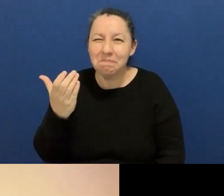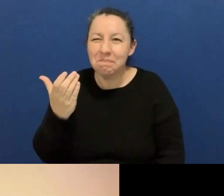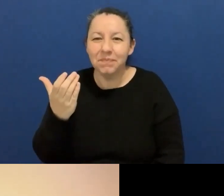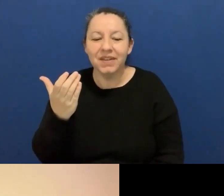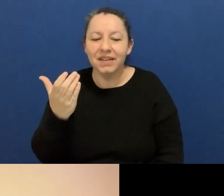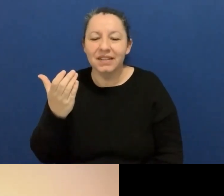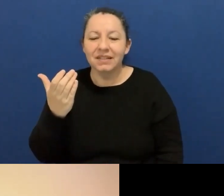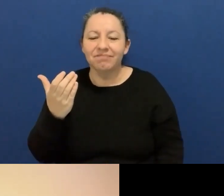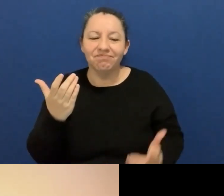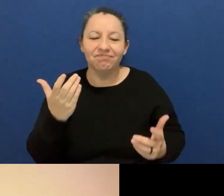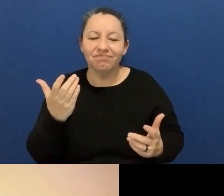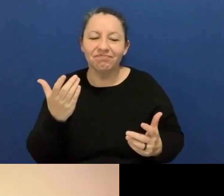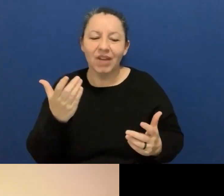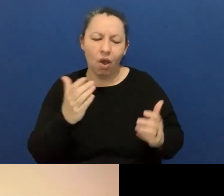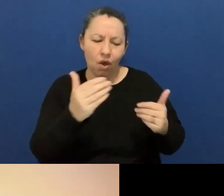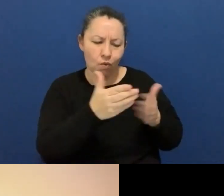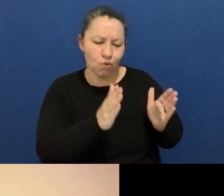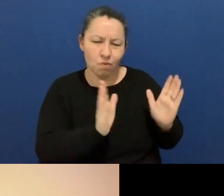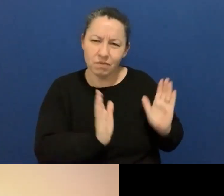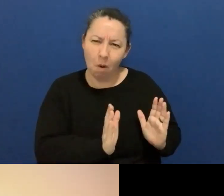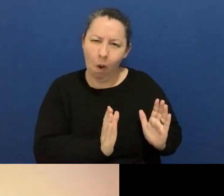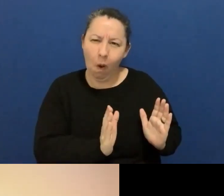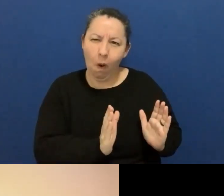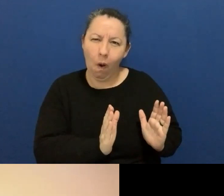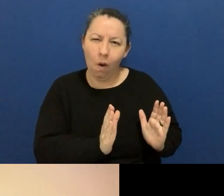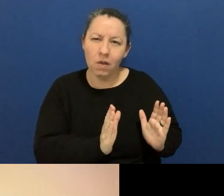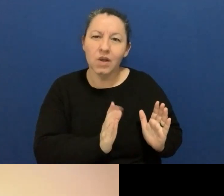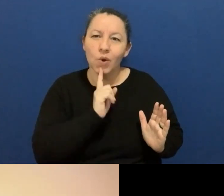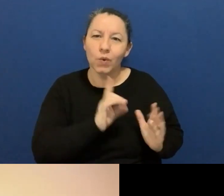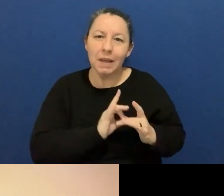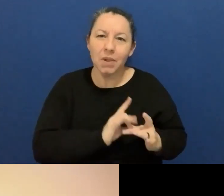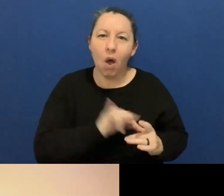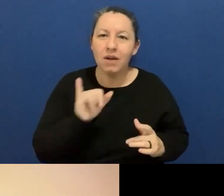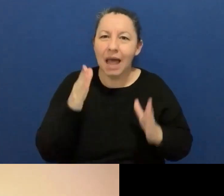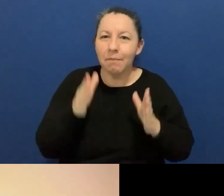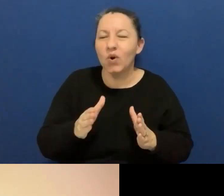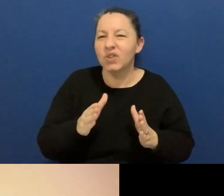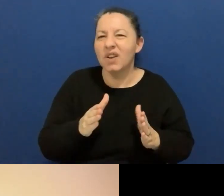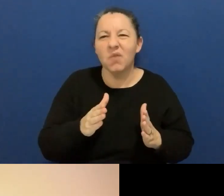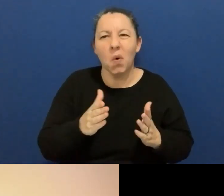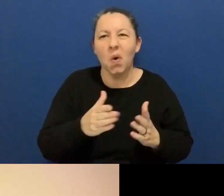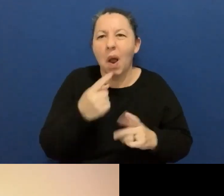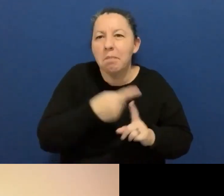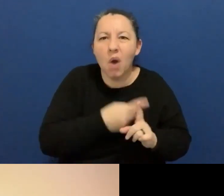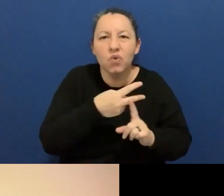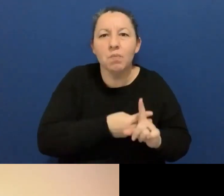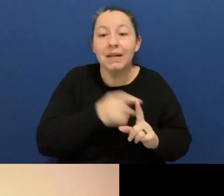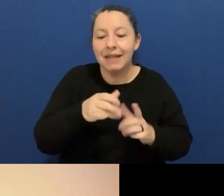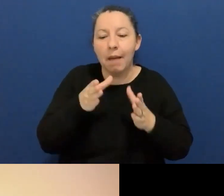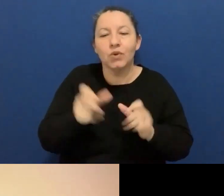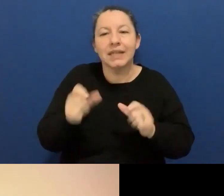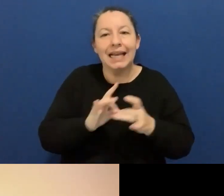small individual room belonged to that person for at least a month or two, right? Like that person can be connected to that